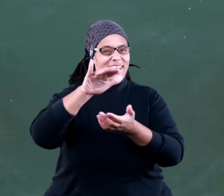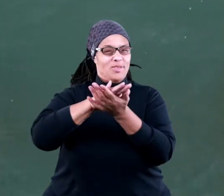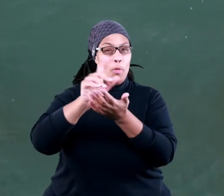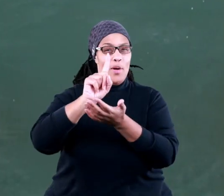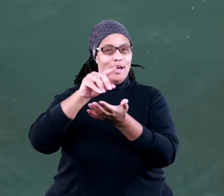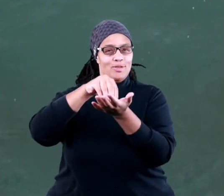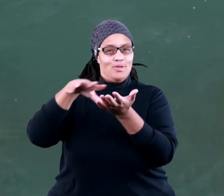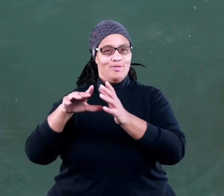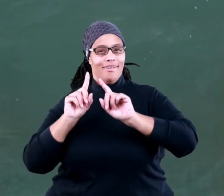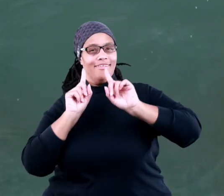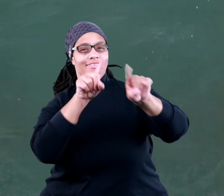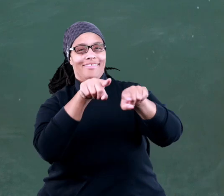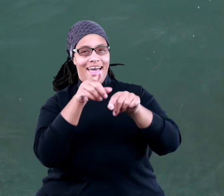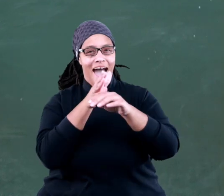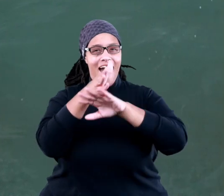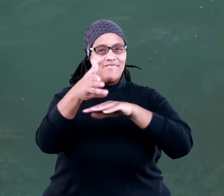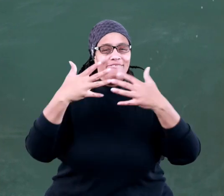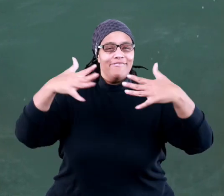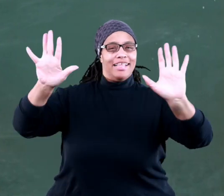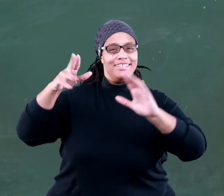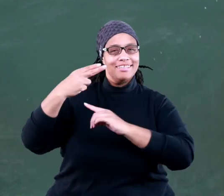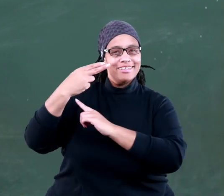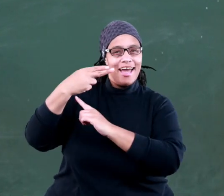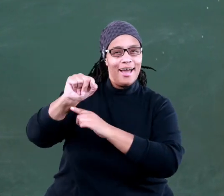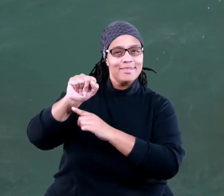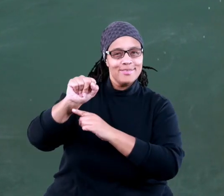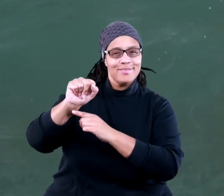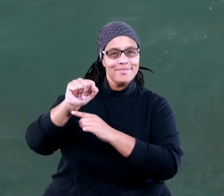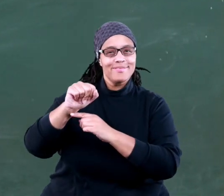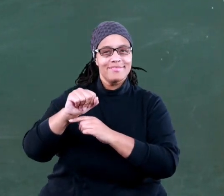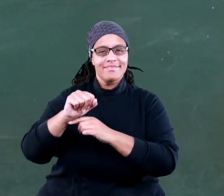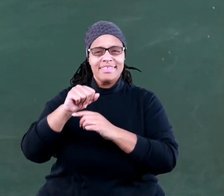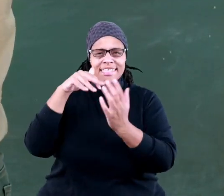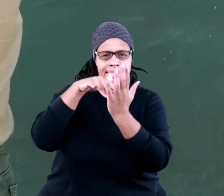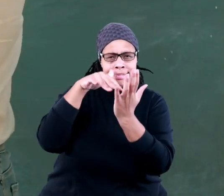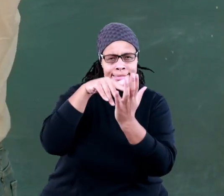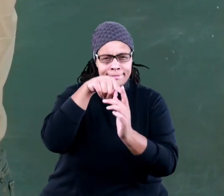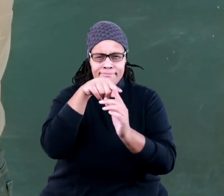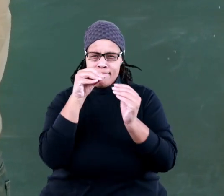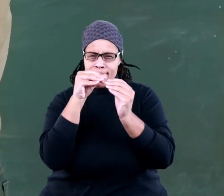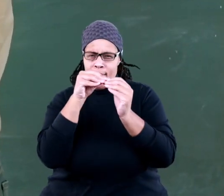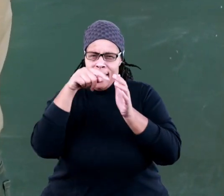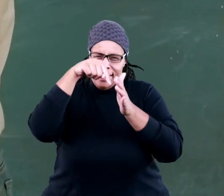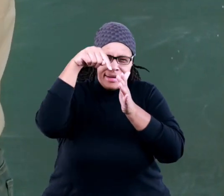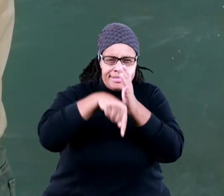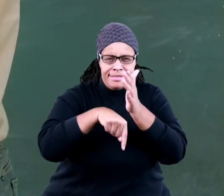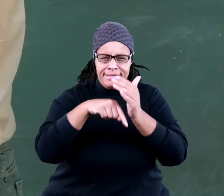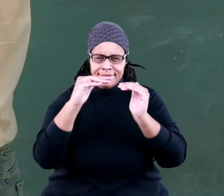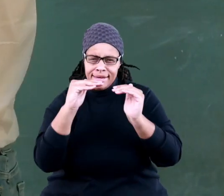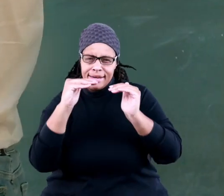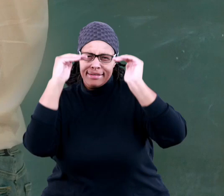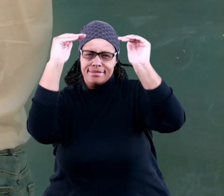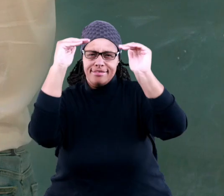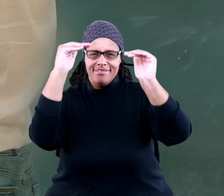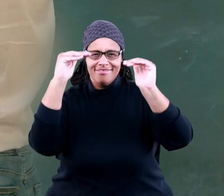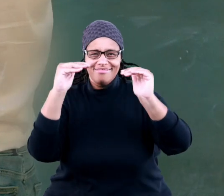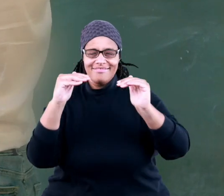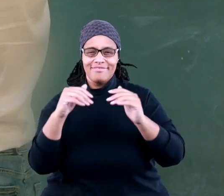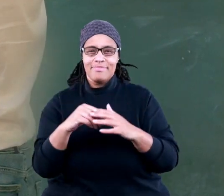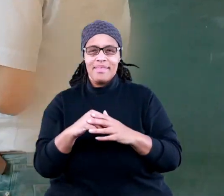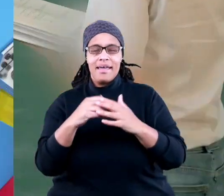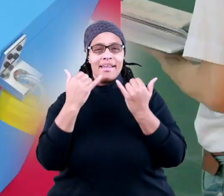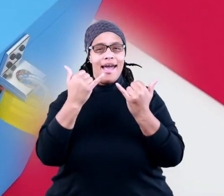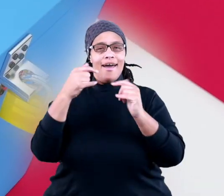right. It's a school where students go after they're done with high school to study subjects in a more intense,